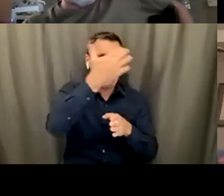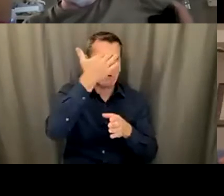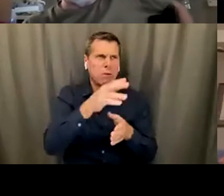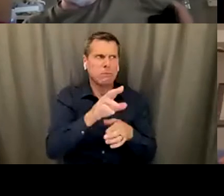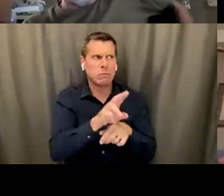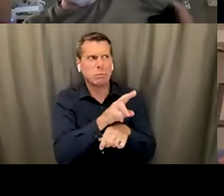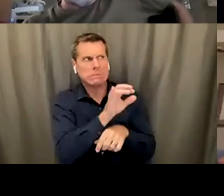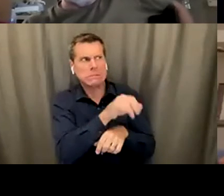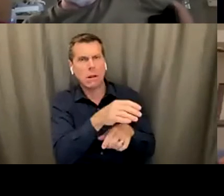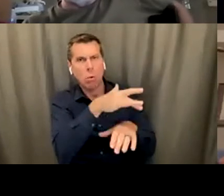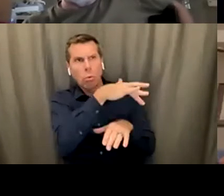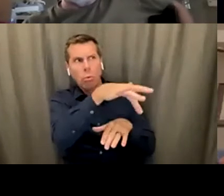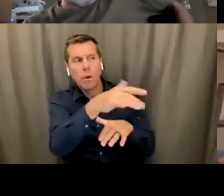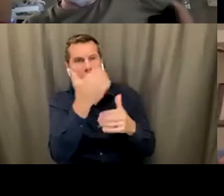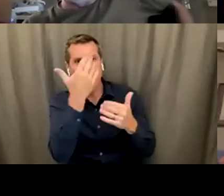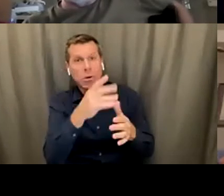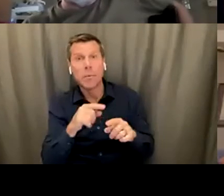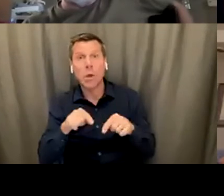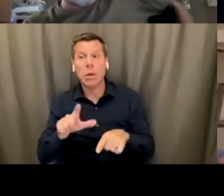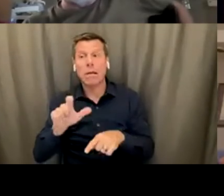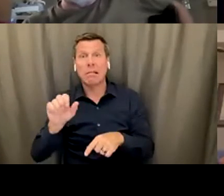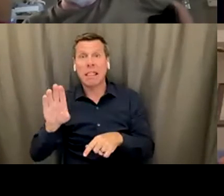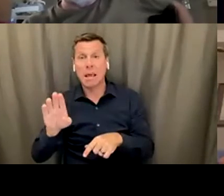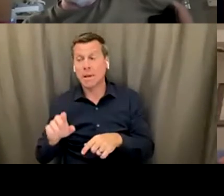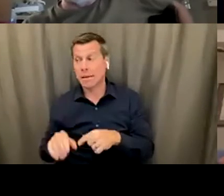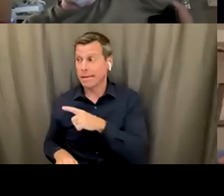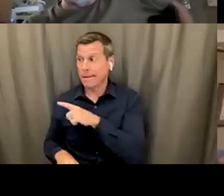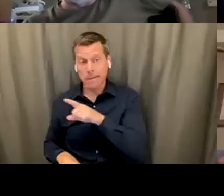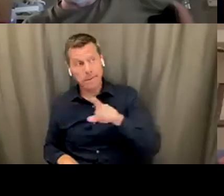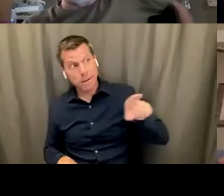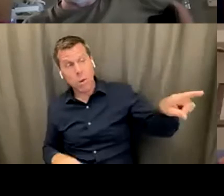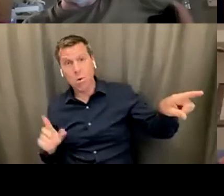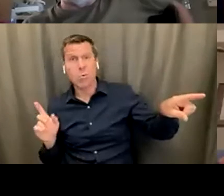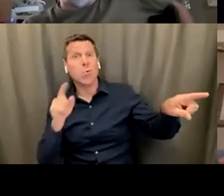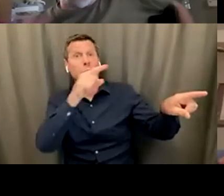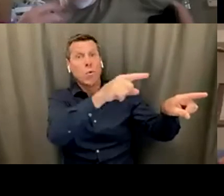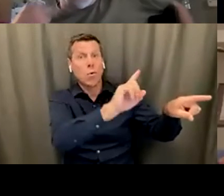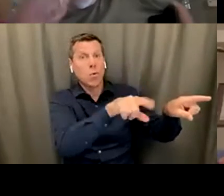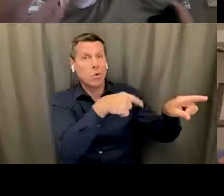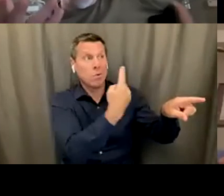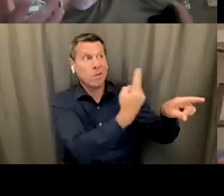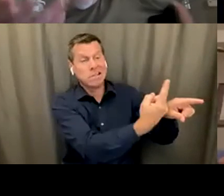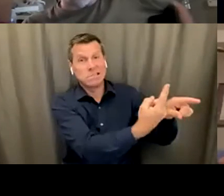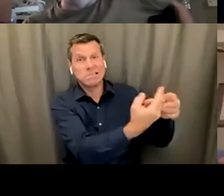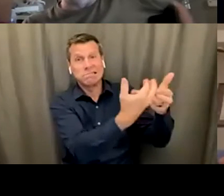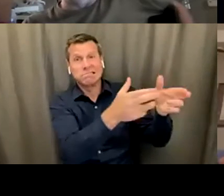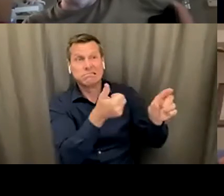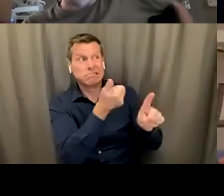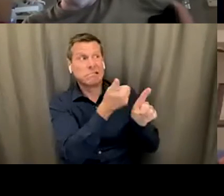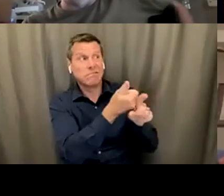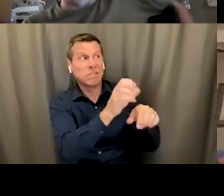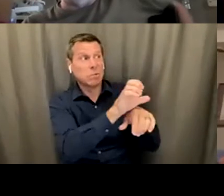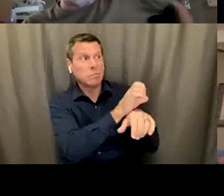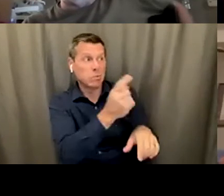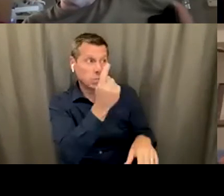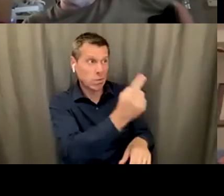to send them during the lab portion, send them next door with their own computer to do